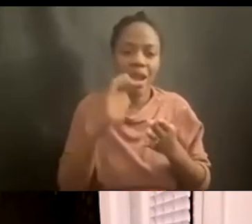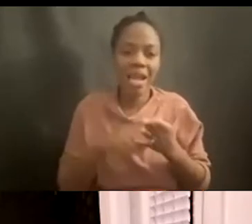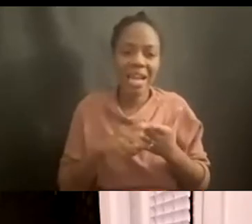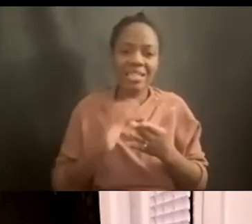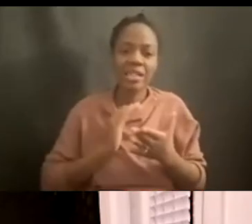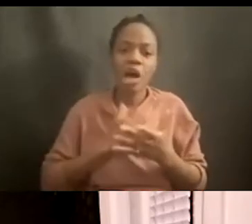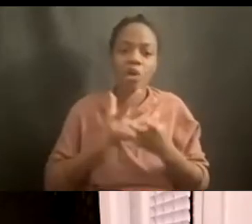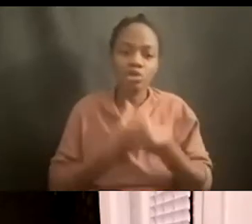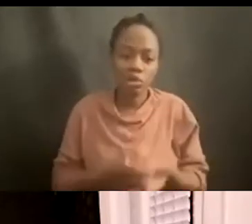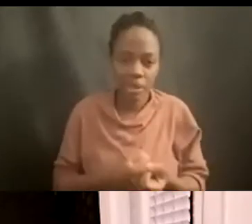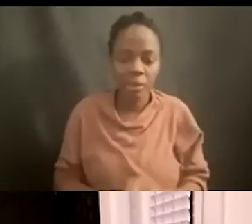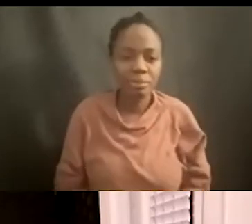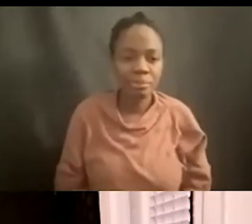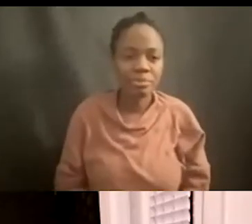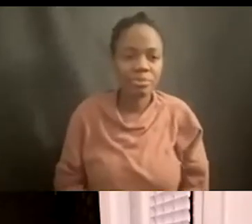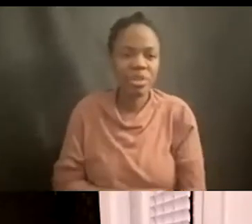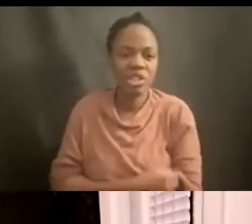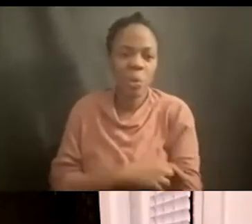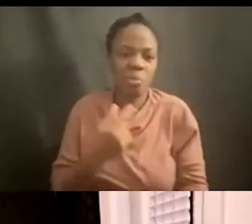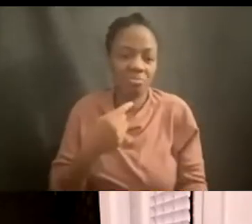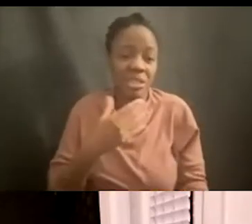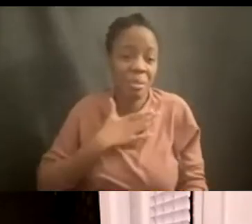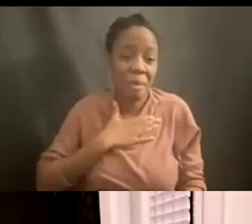that theme as well. So that's what I would share.